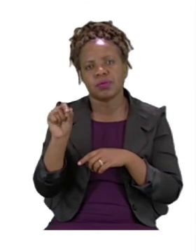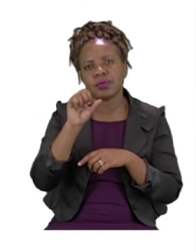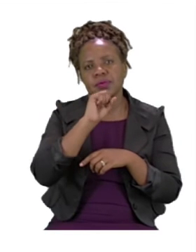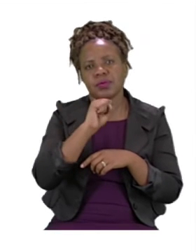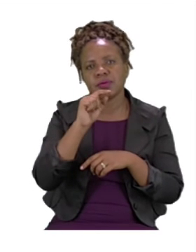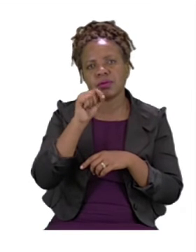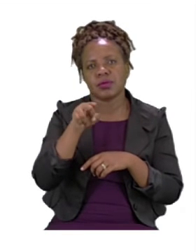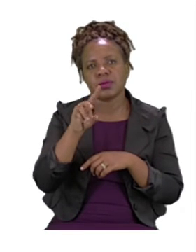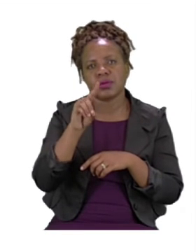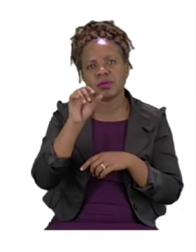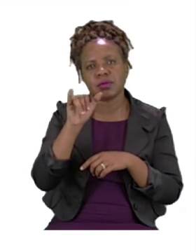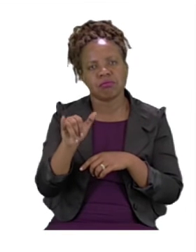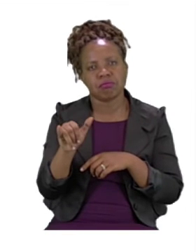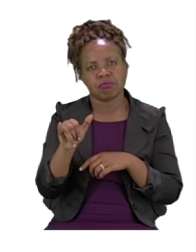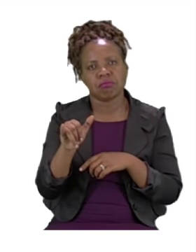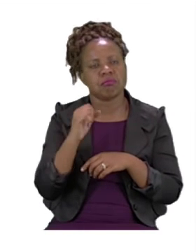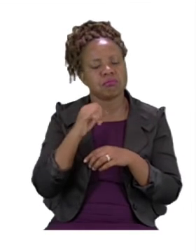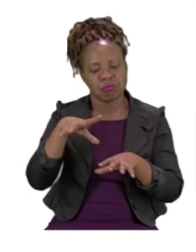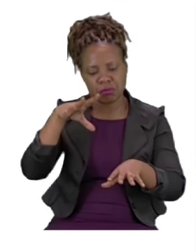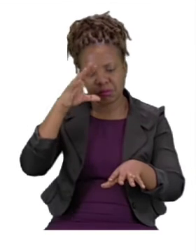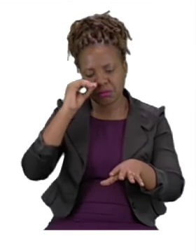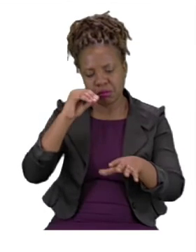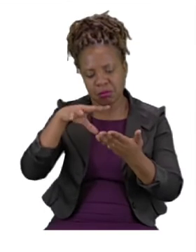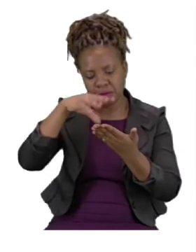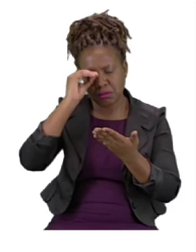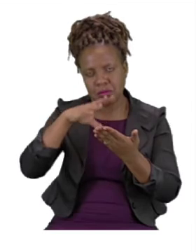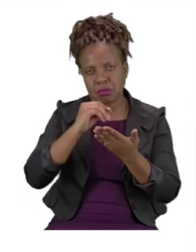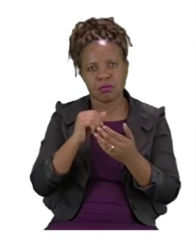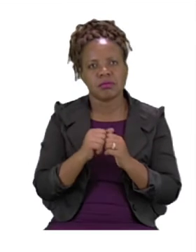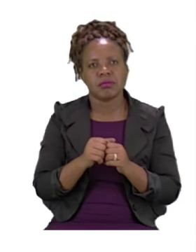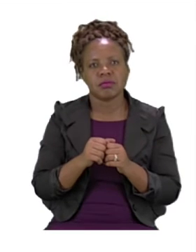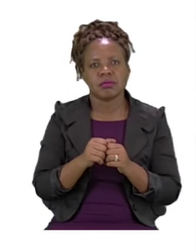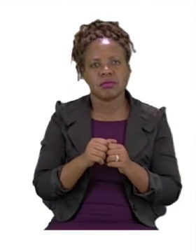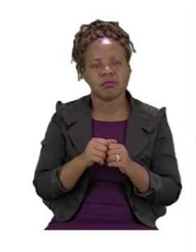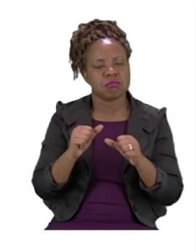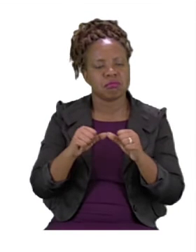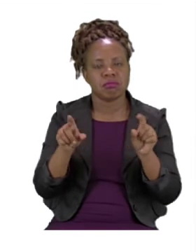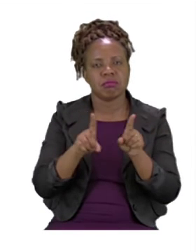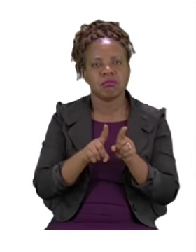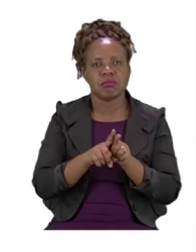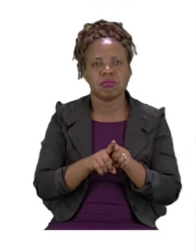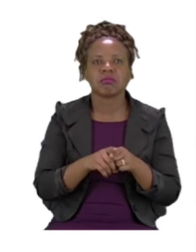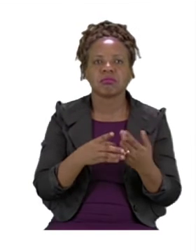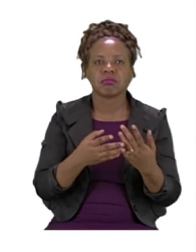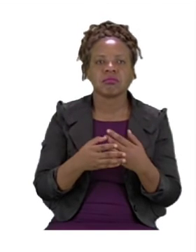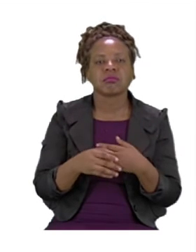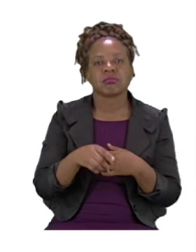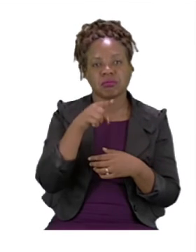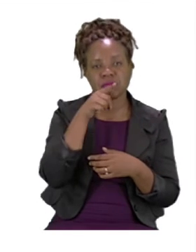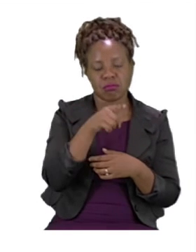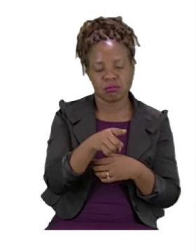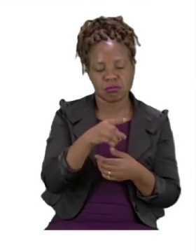you. So our sentence will say, you study every